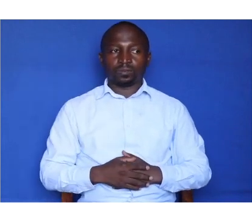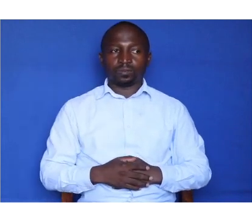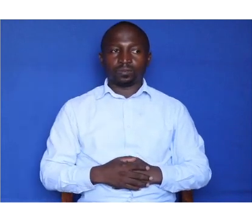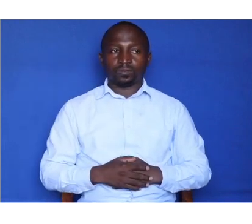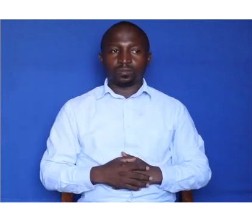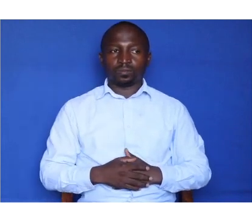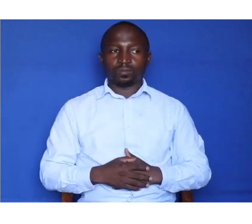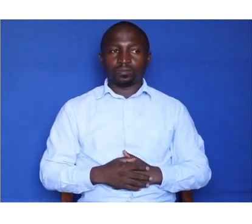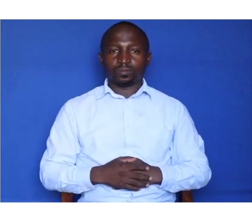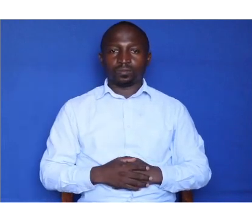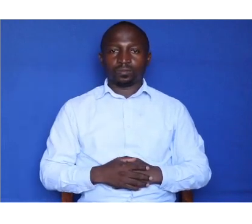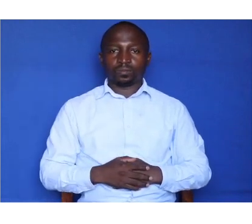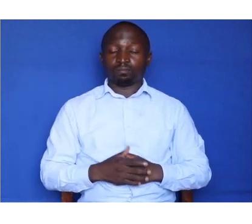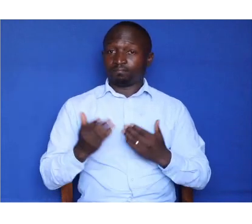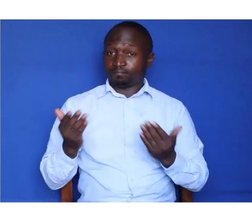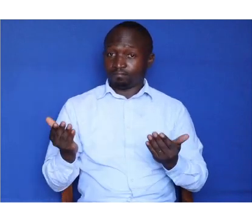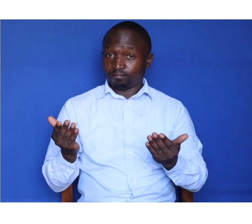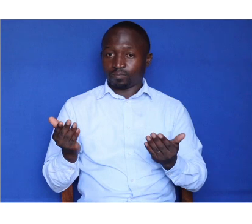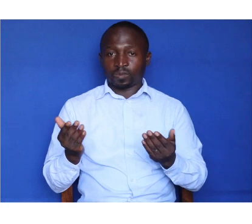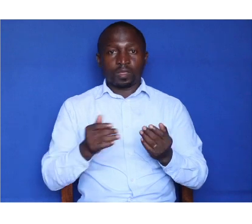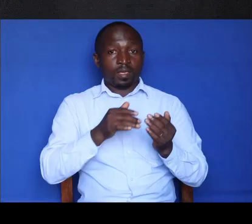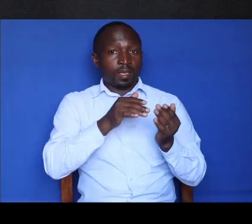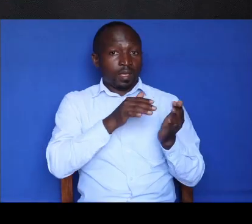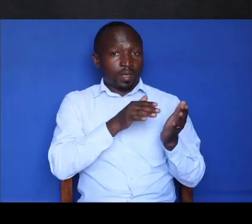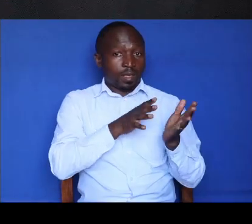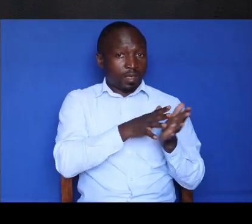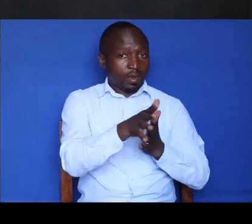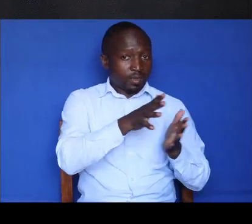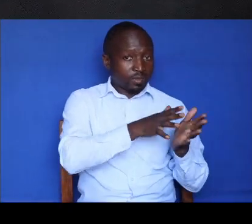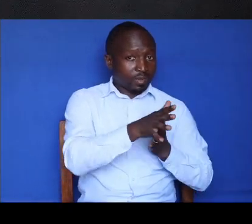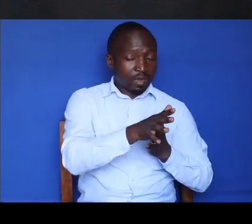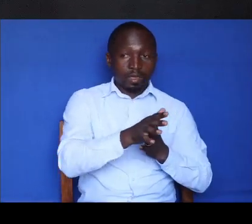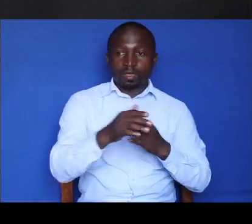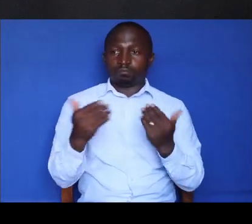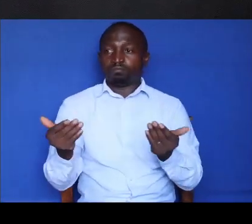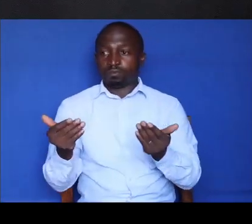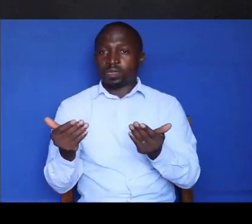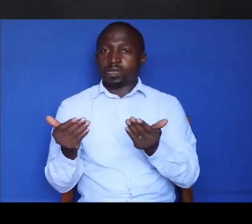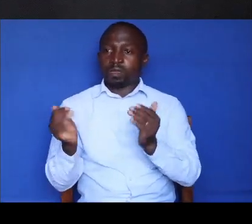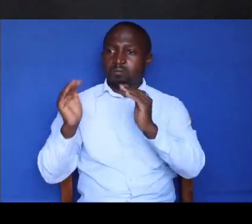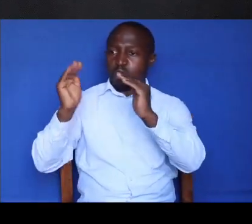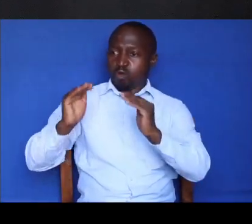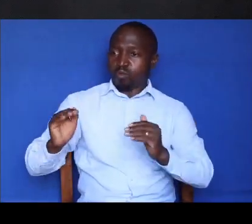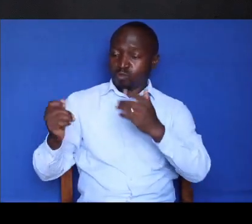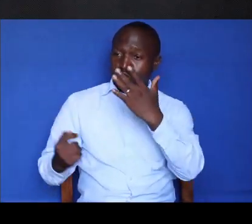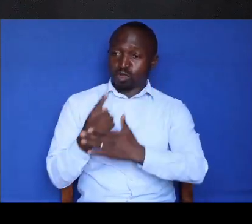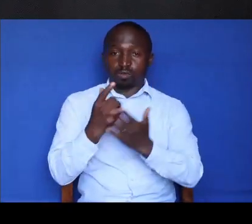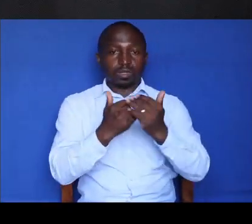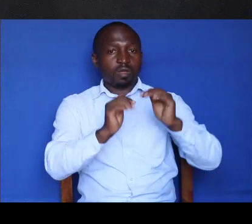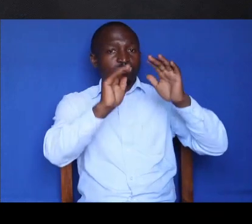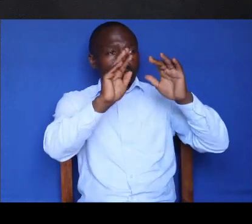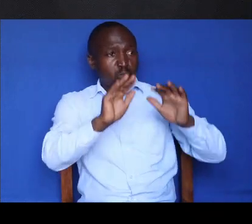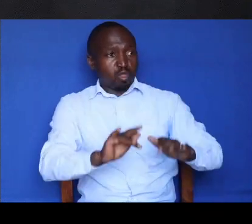explain the occurrence of erosional features in the lower course